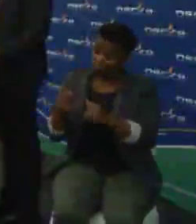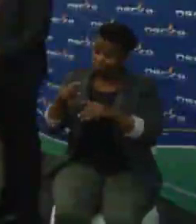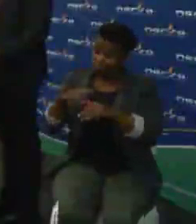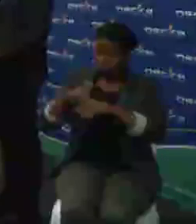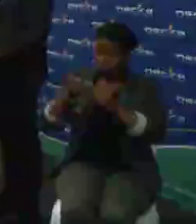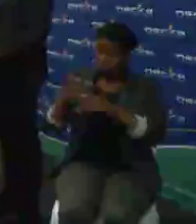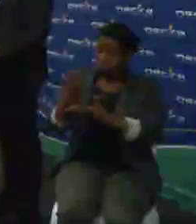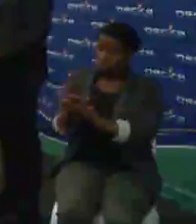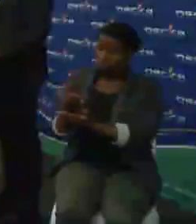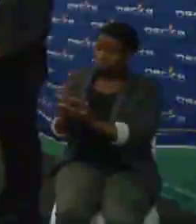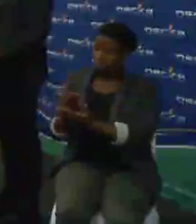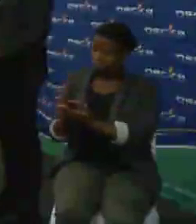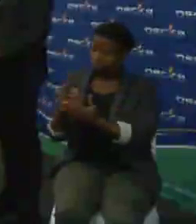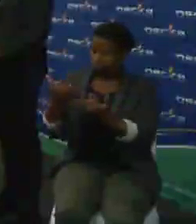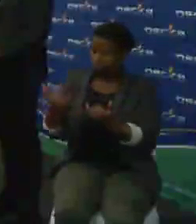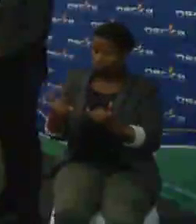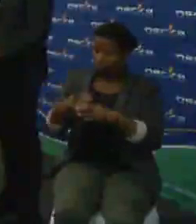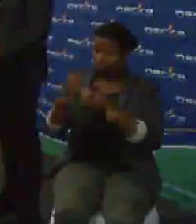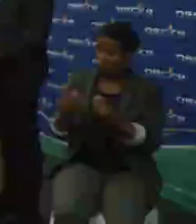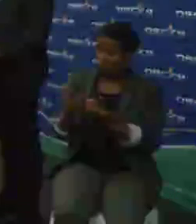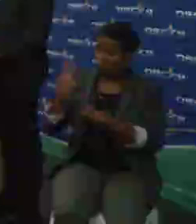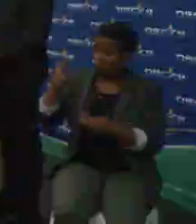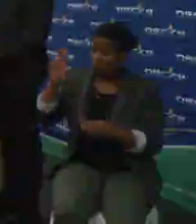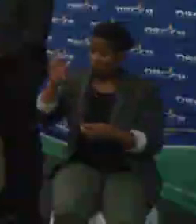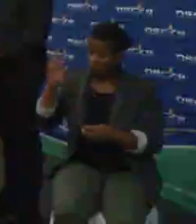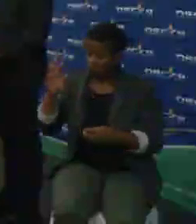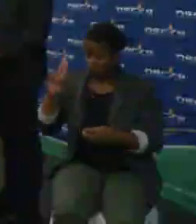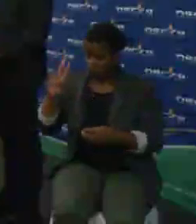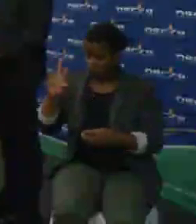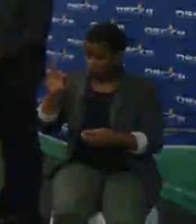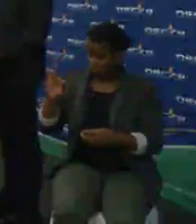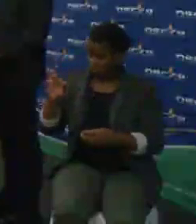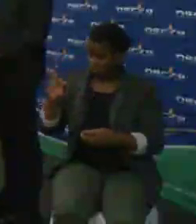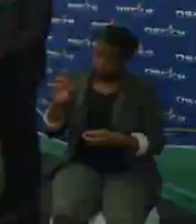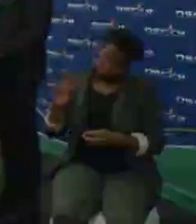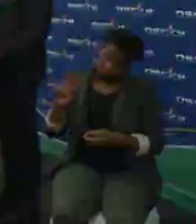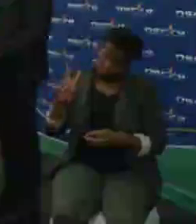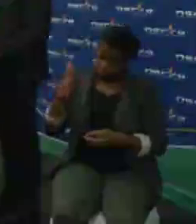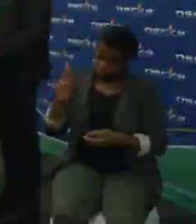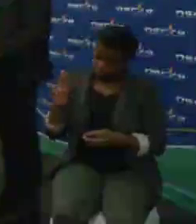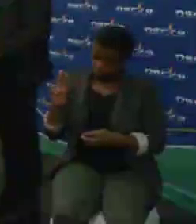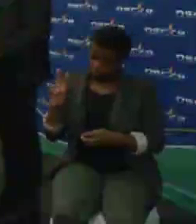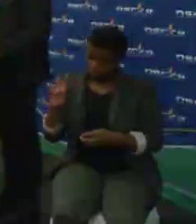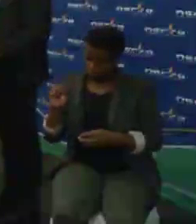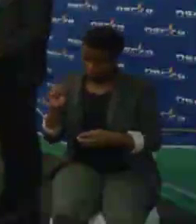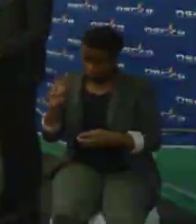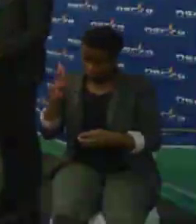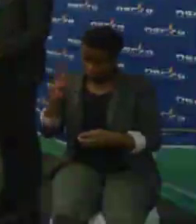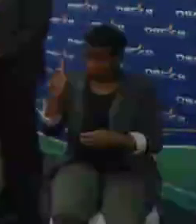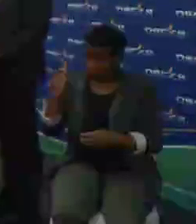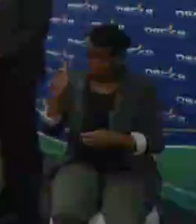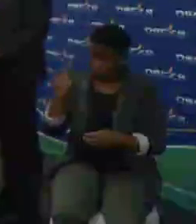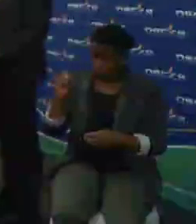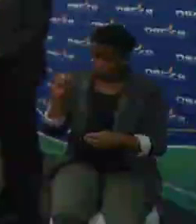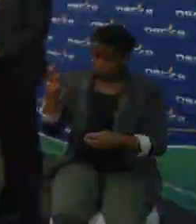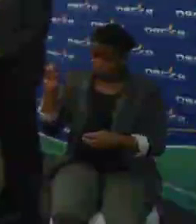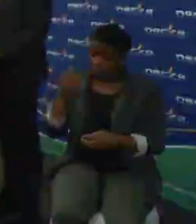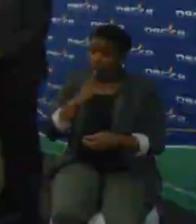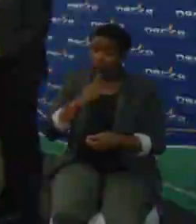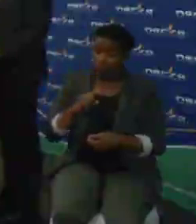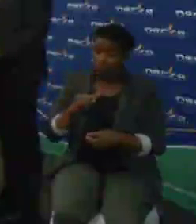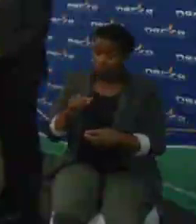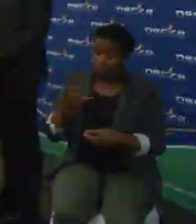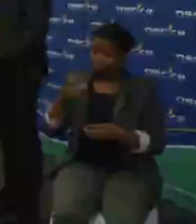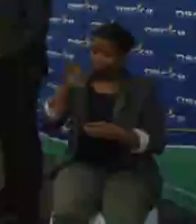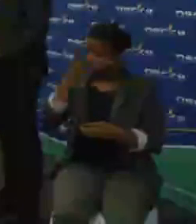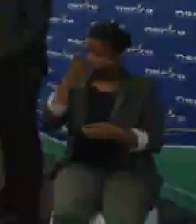determination application for allowable revenue of 290, 252 and 290. Actually, this was amended, I believe, very recently